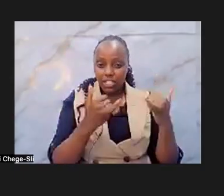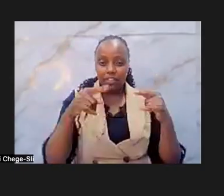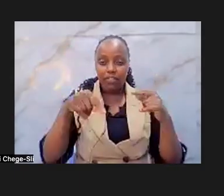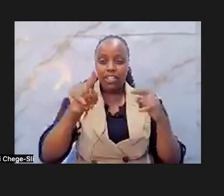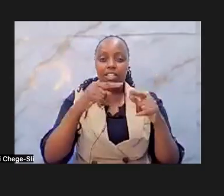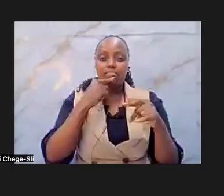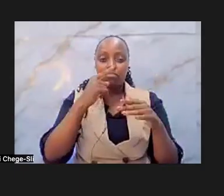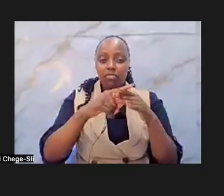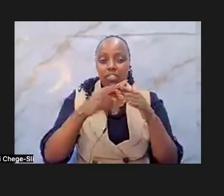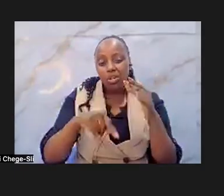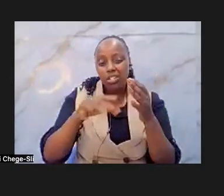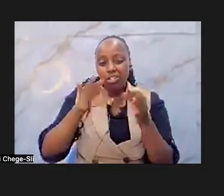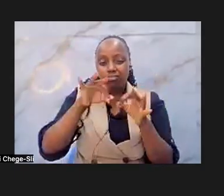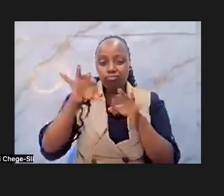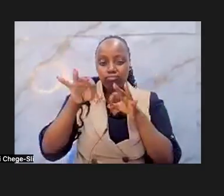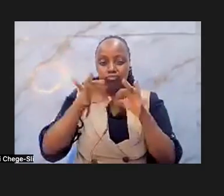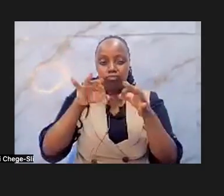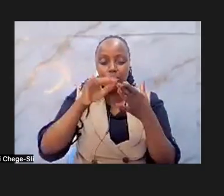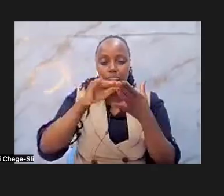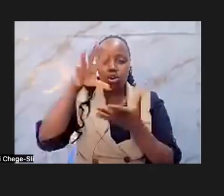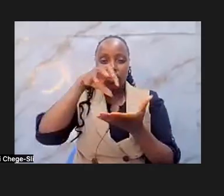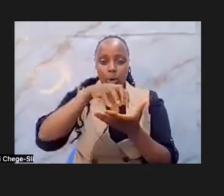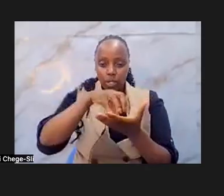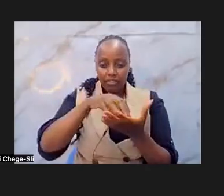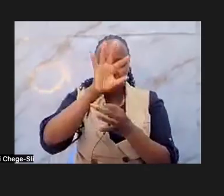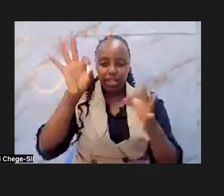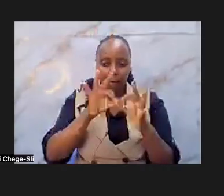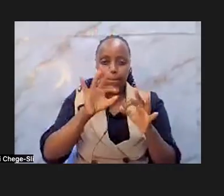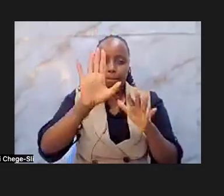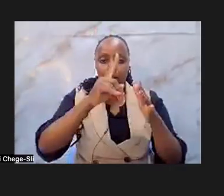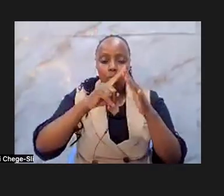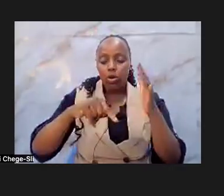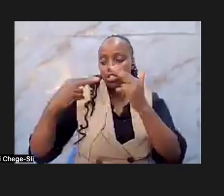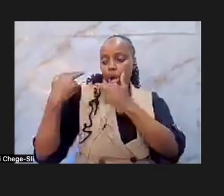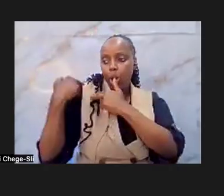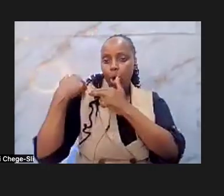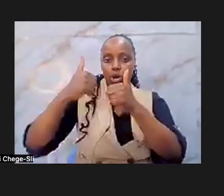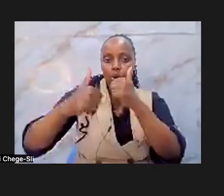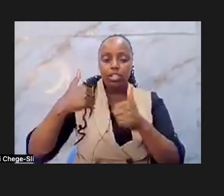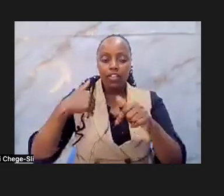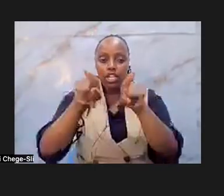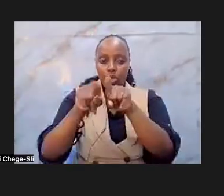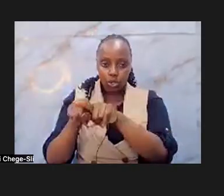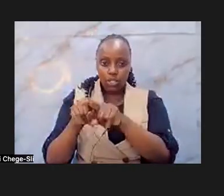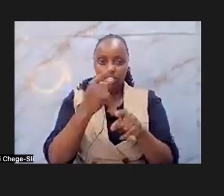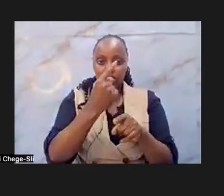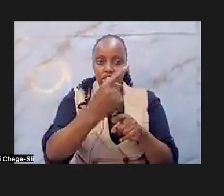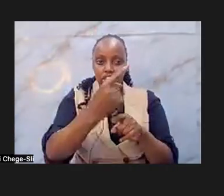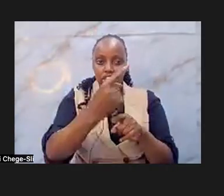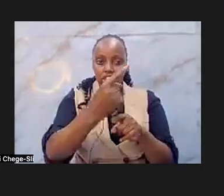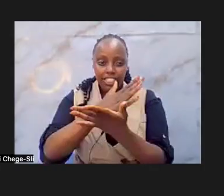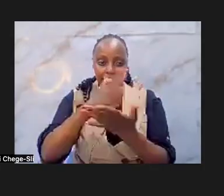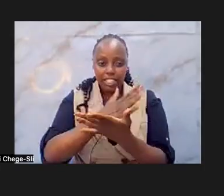of specifically their role in this sector. We will now move on really quickly